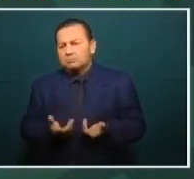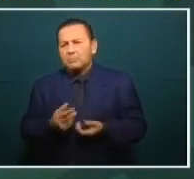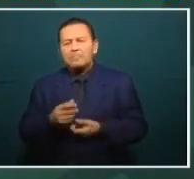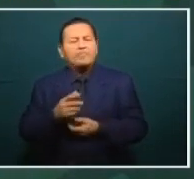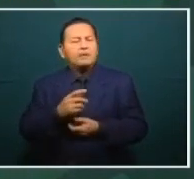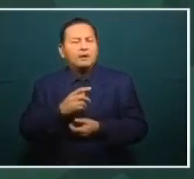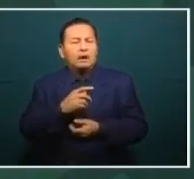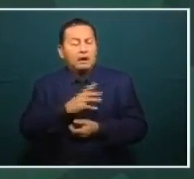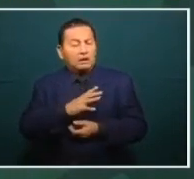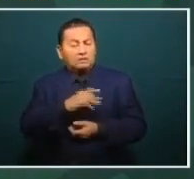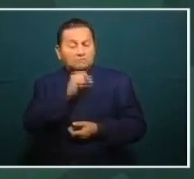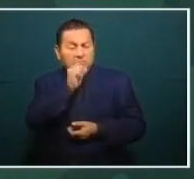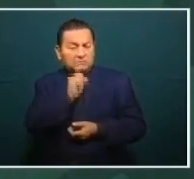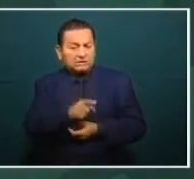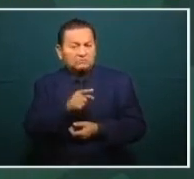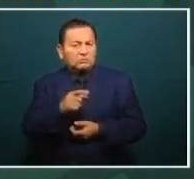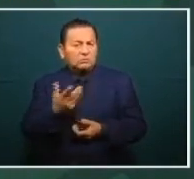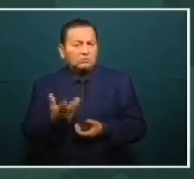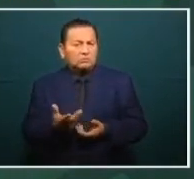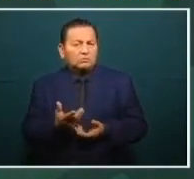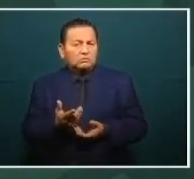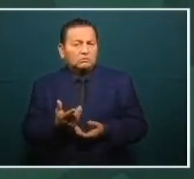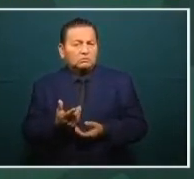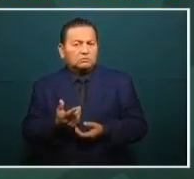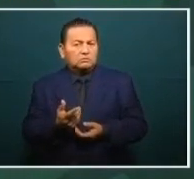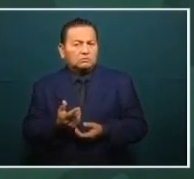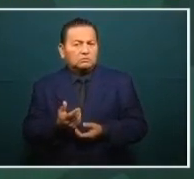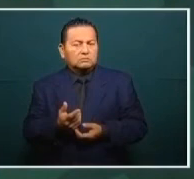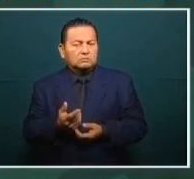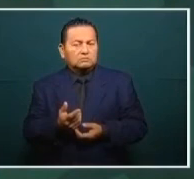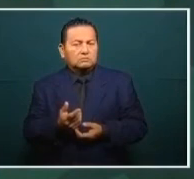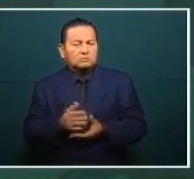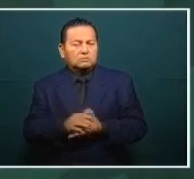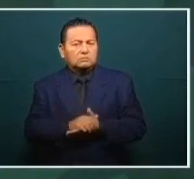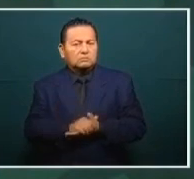state and municipal governments.